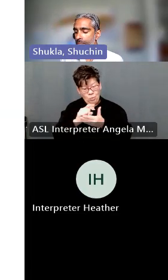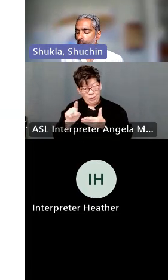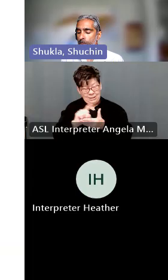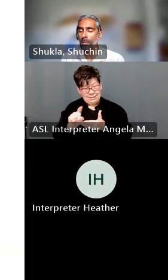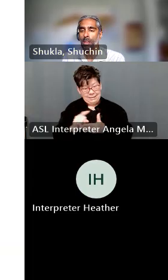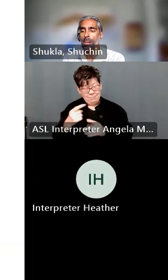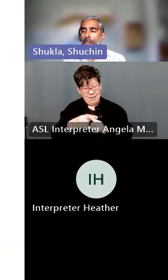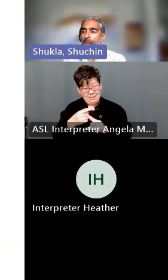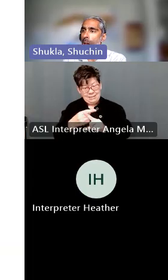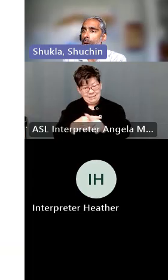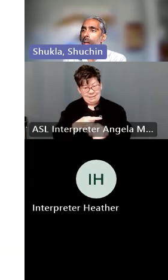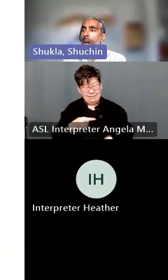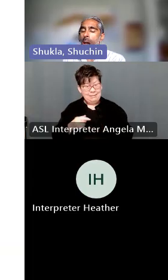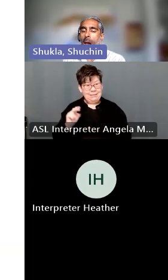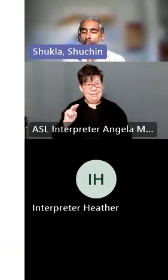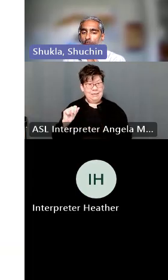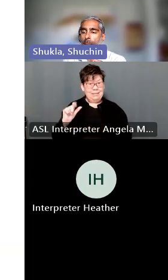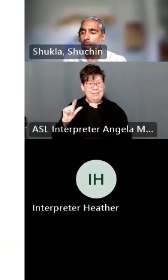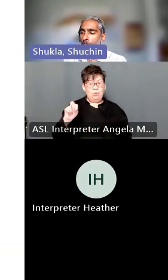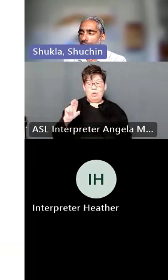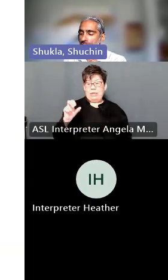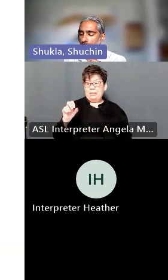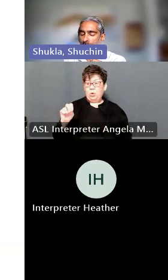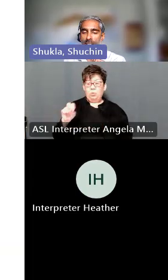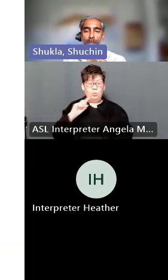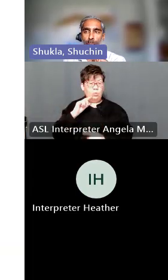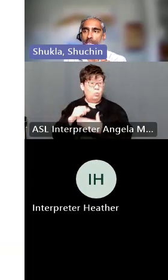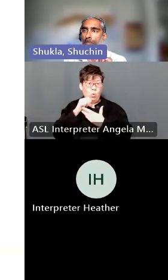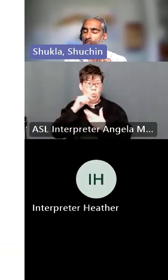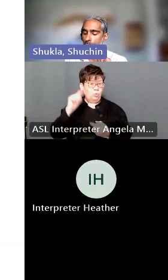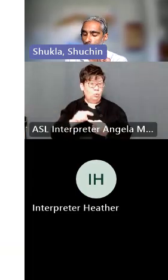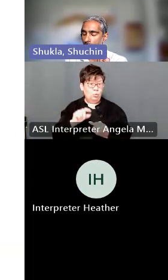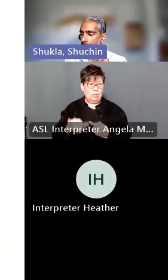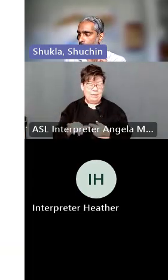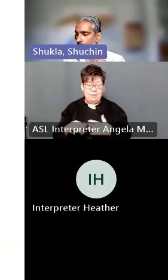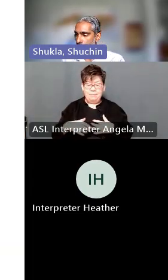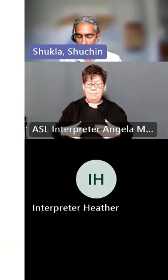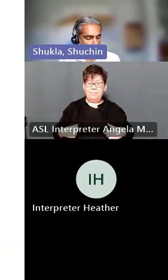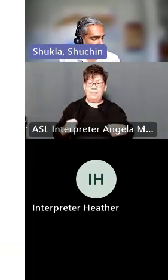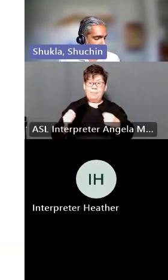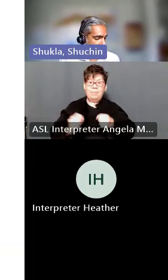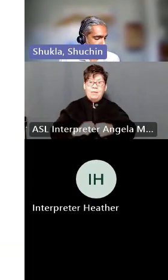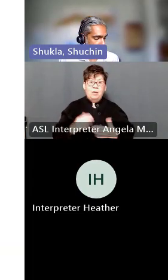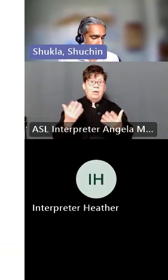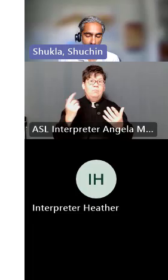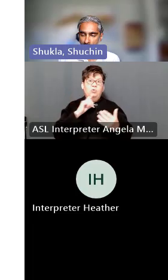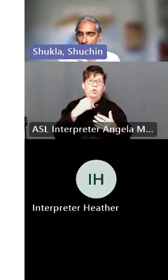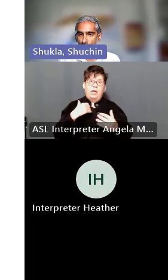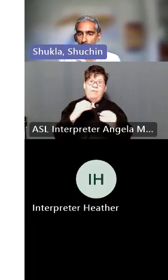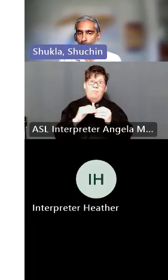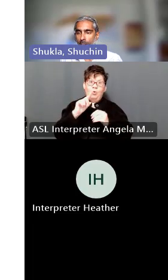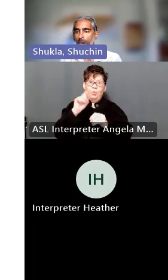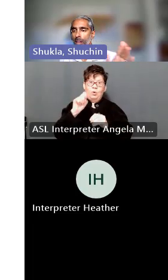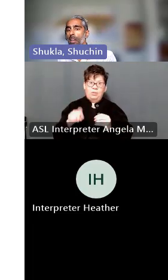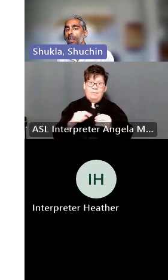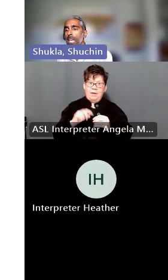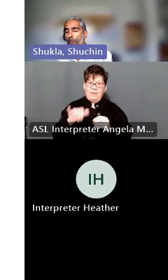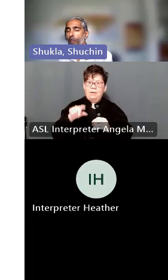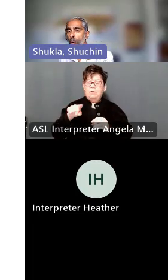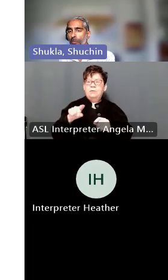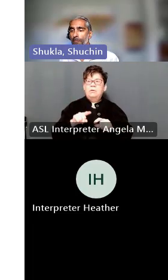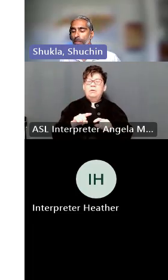longer. So there may be questions related to this, and please put it in the Q&A, and I'm going to do my darndest to make sure we save time for that. But